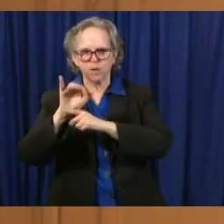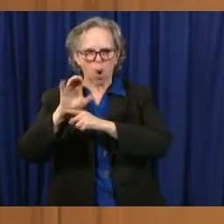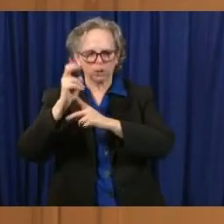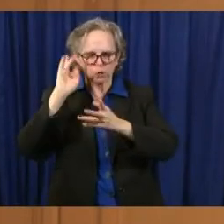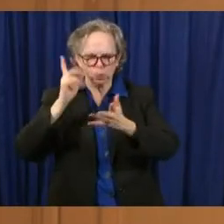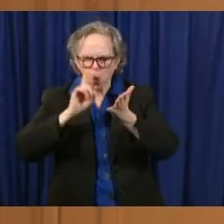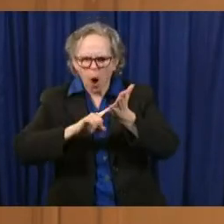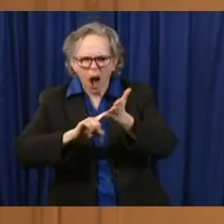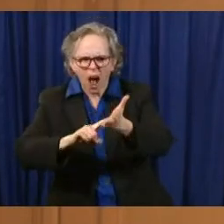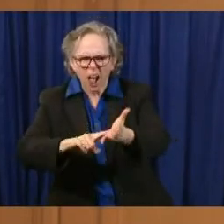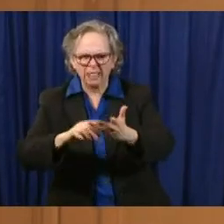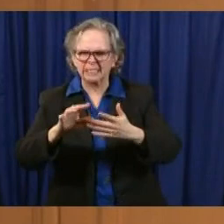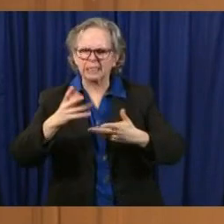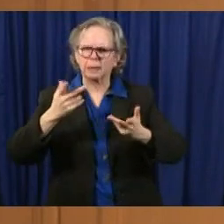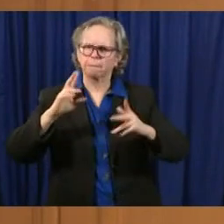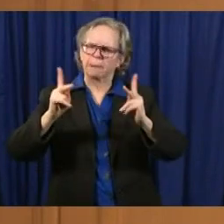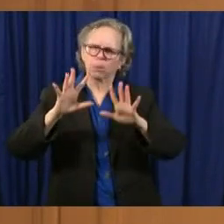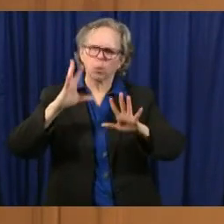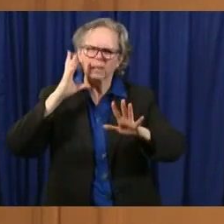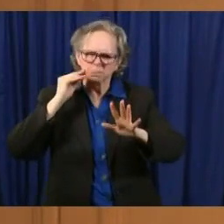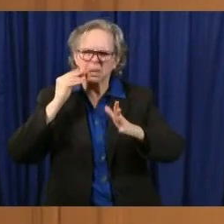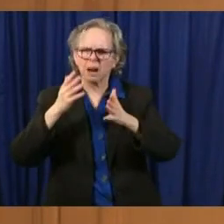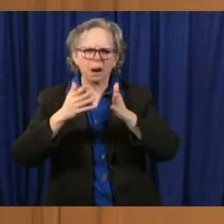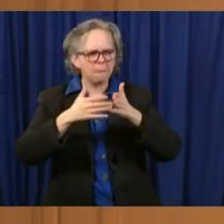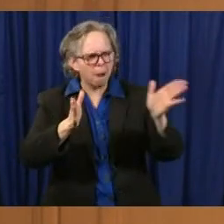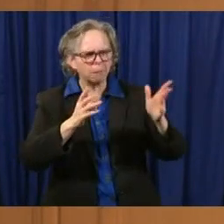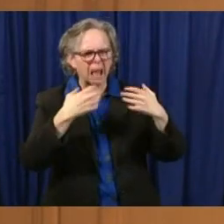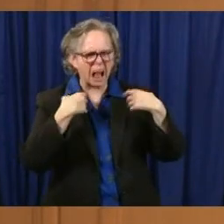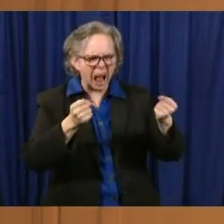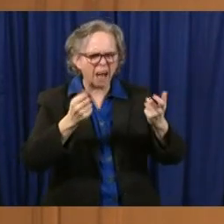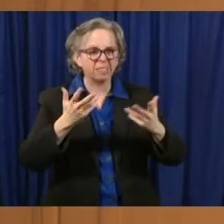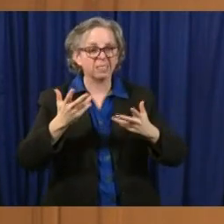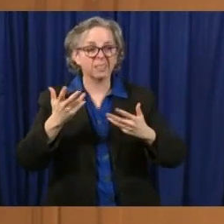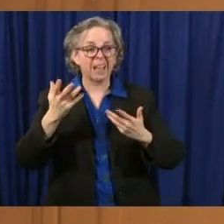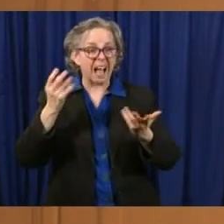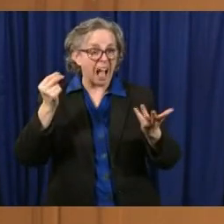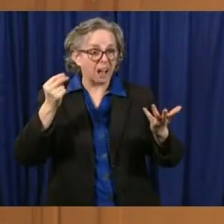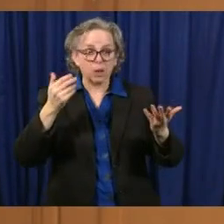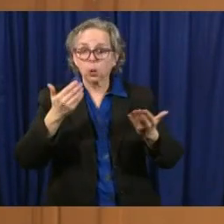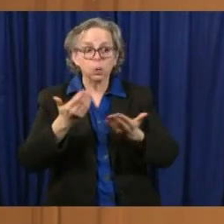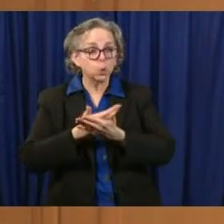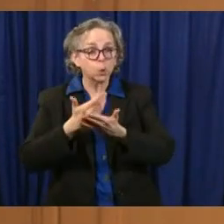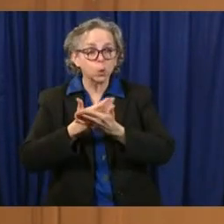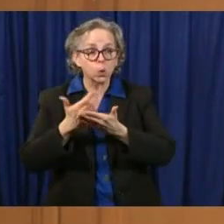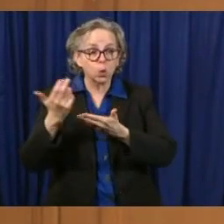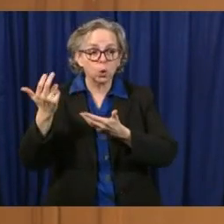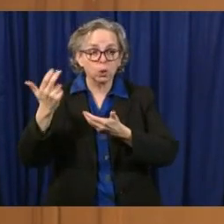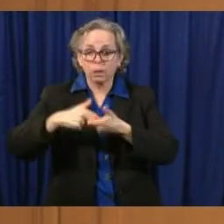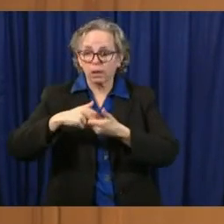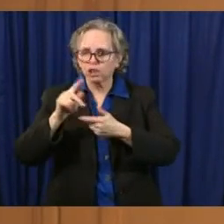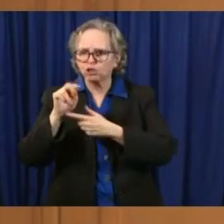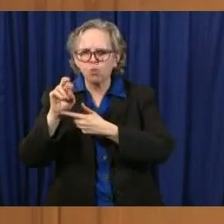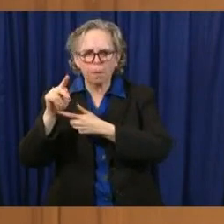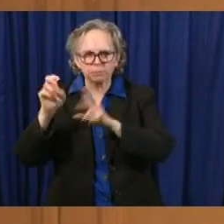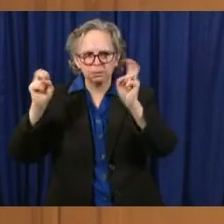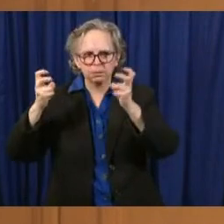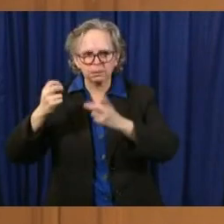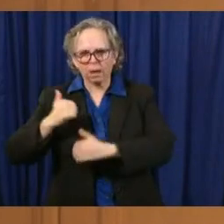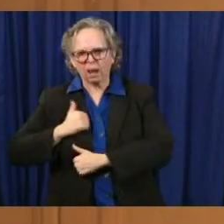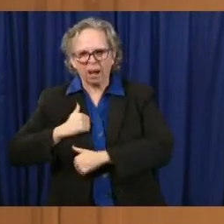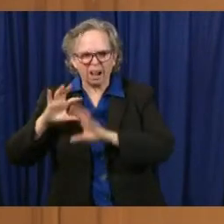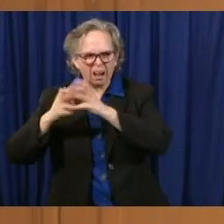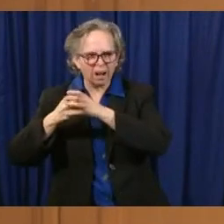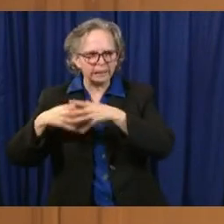bring new troops to the table. It's kind of bootstraps, but they'll actually be doing a lot of this work virtually. We'll also